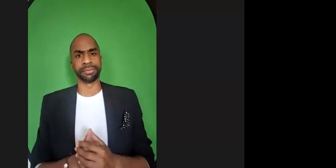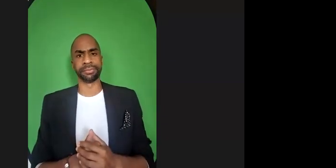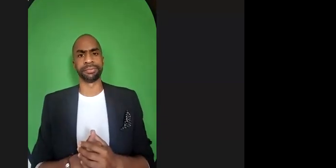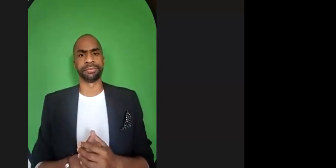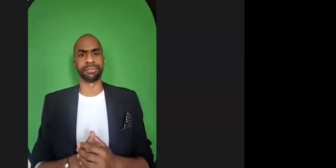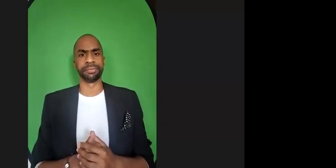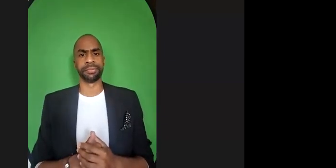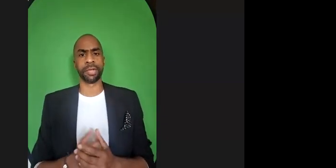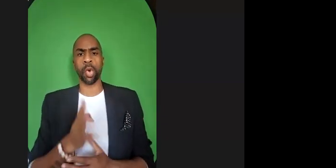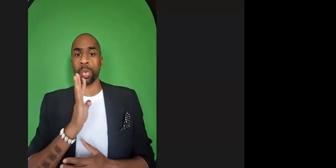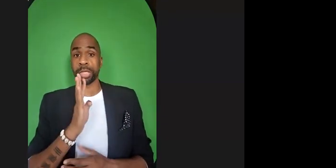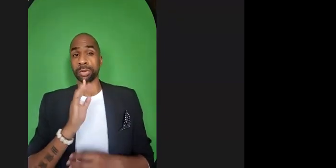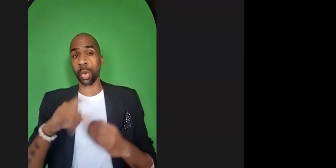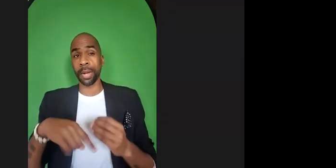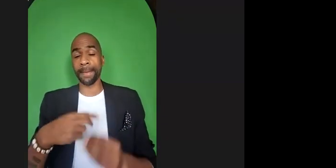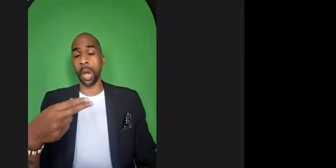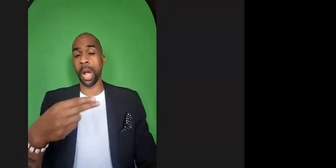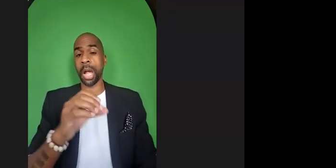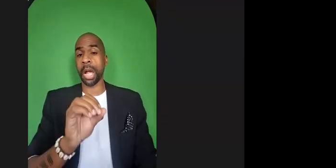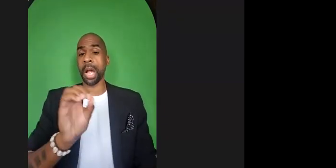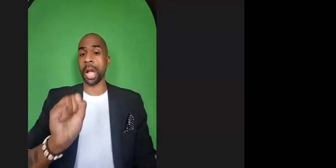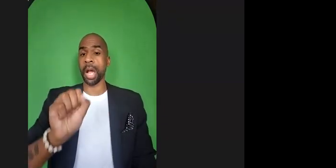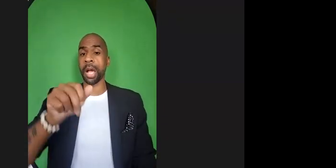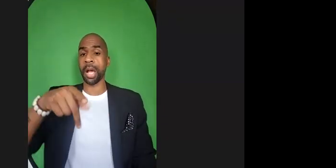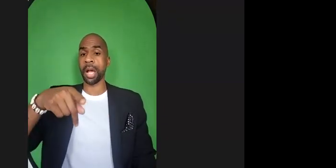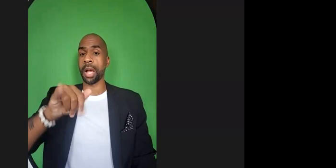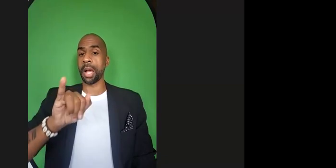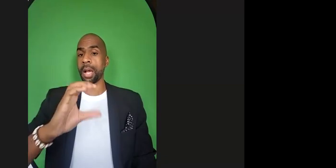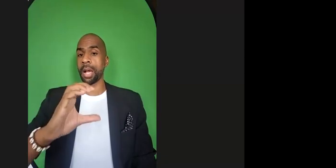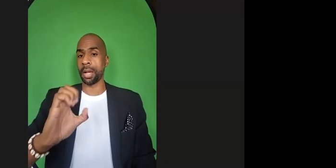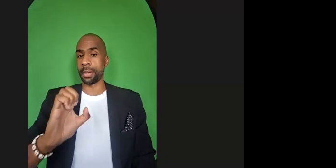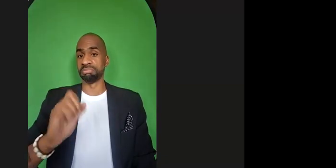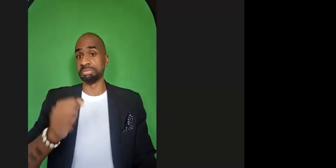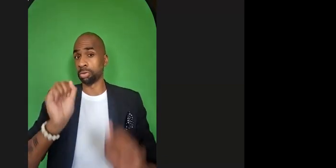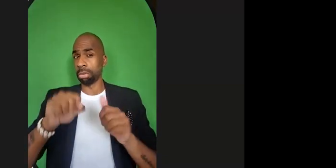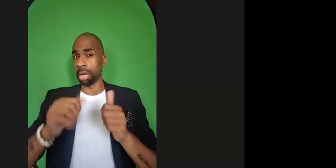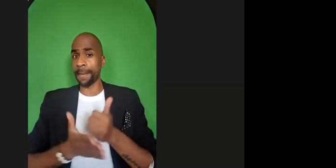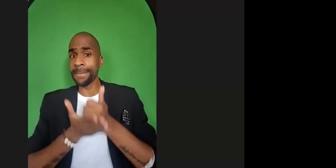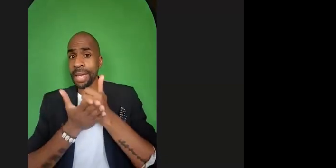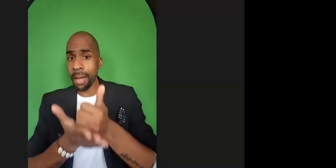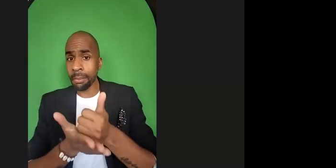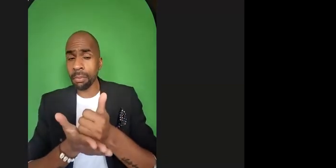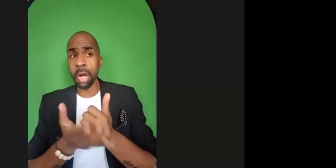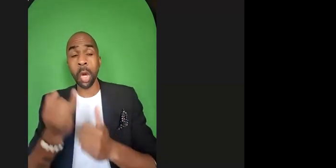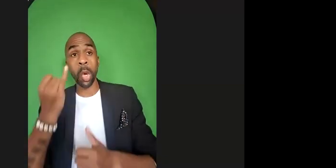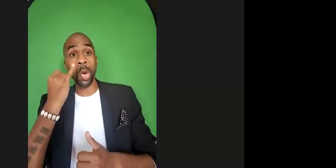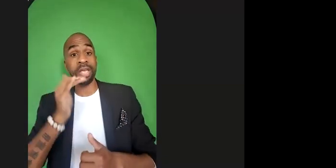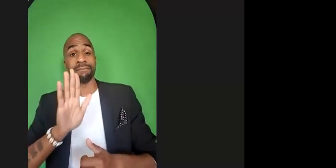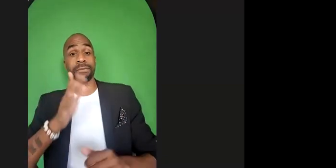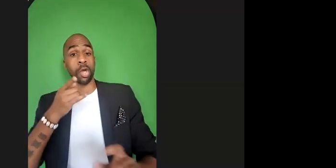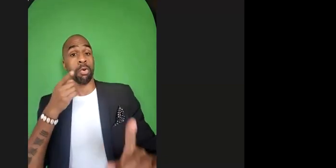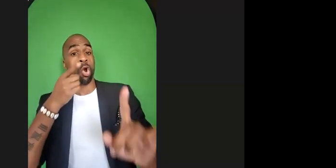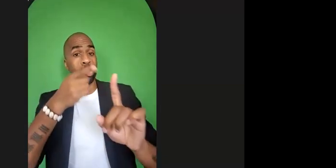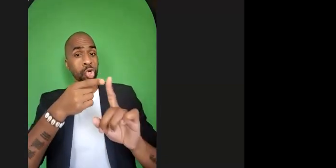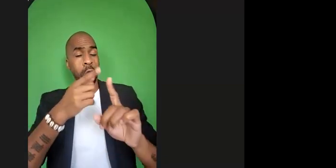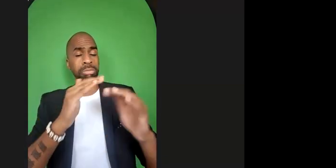we always talk about hospice, and it can be really helpful and appropriate if people's goals of care are aligned